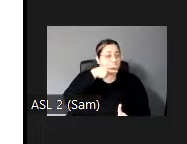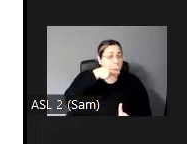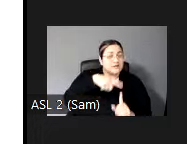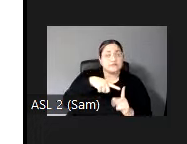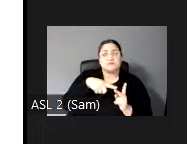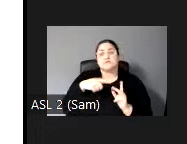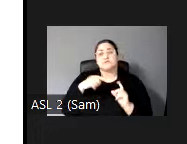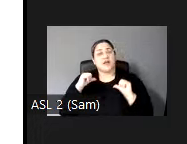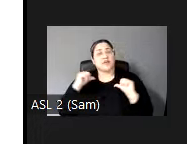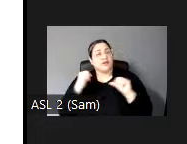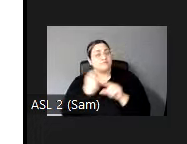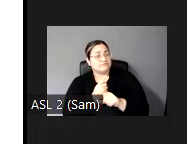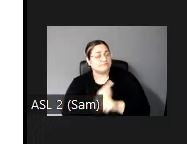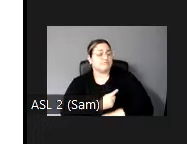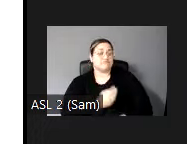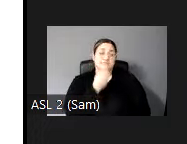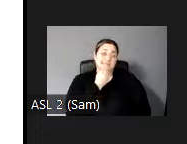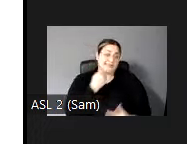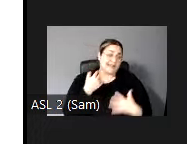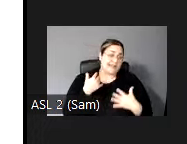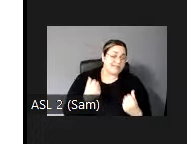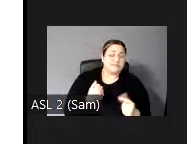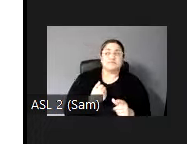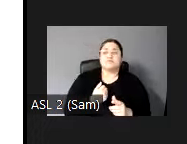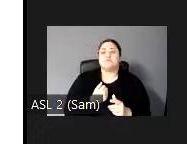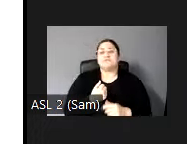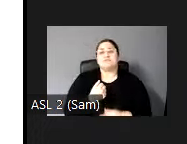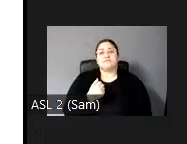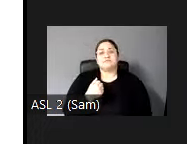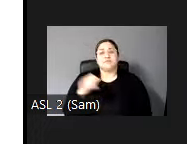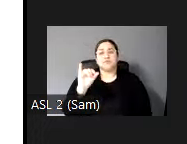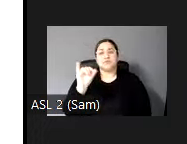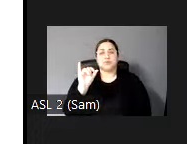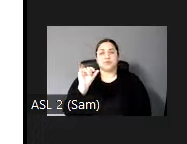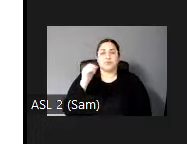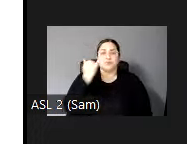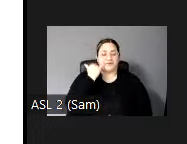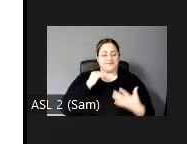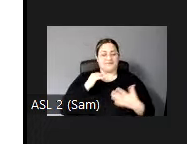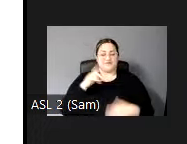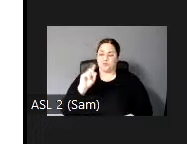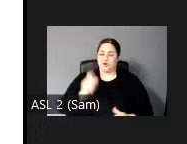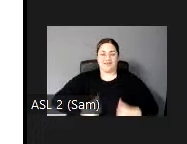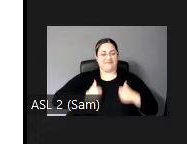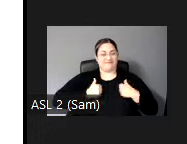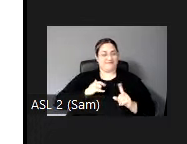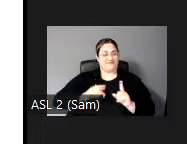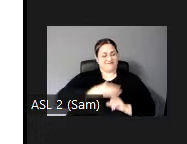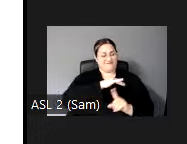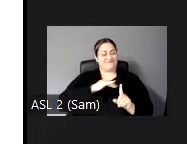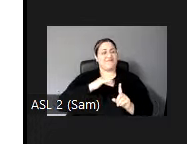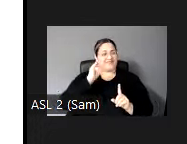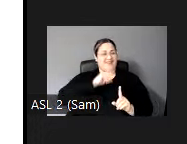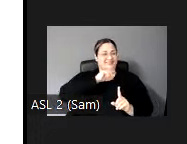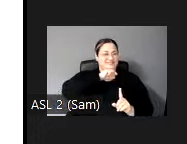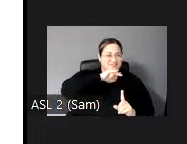diet, air pollution. There's been some studies that show, people who live closer to high volume highways have a higher risk